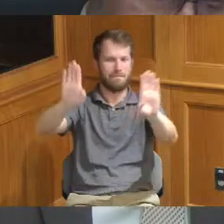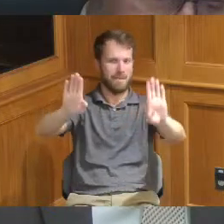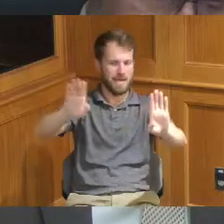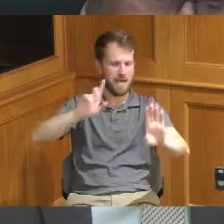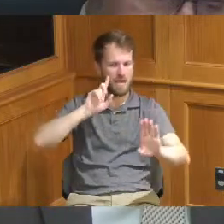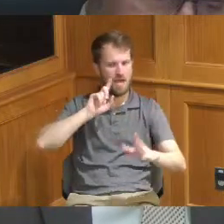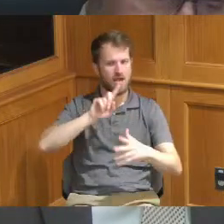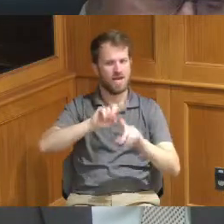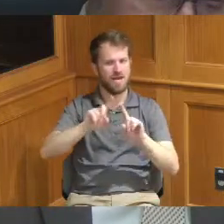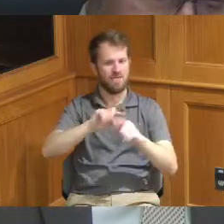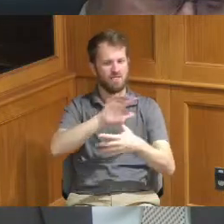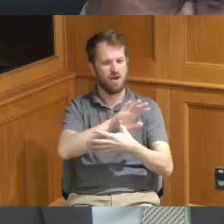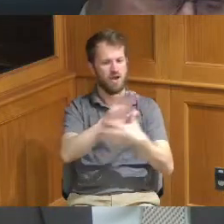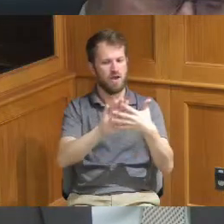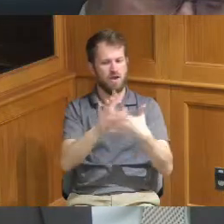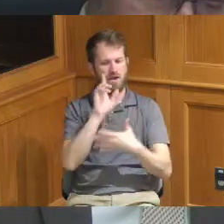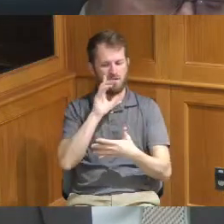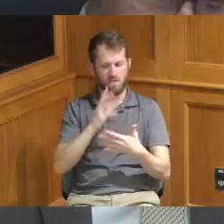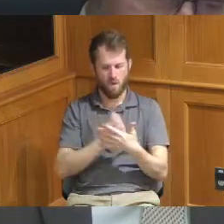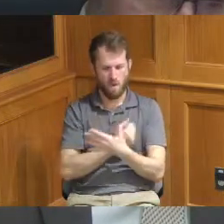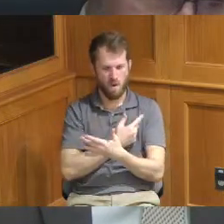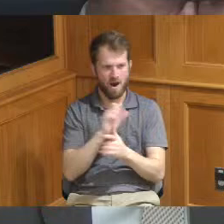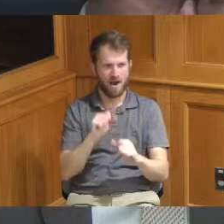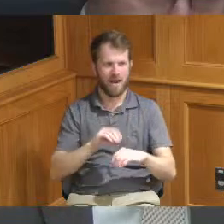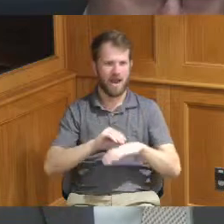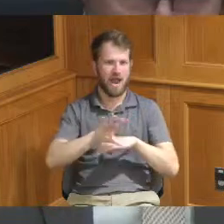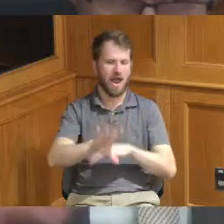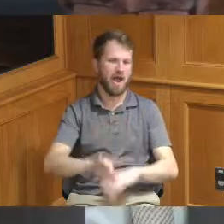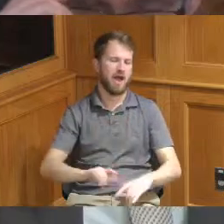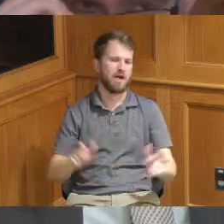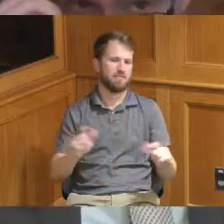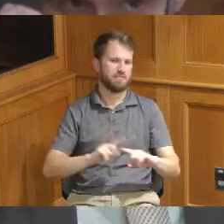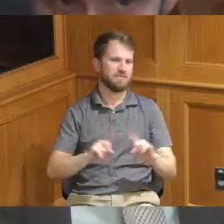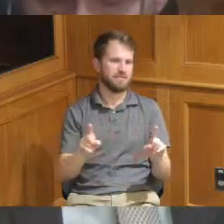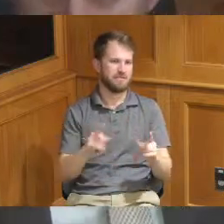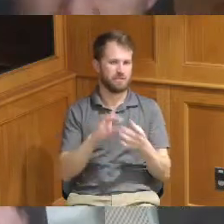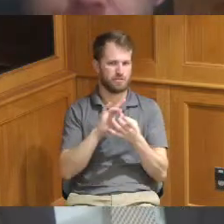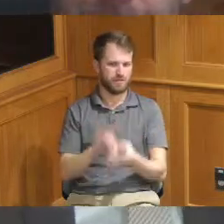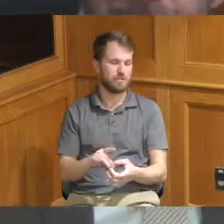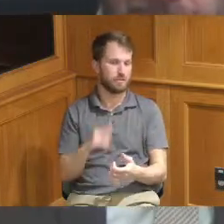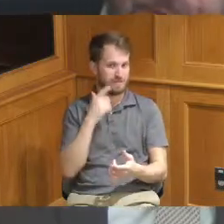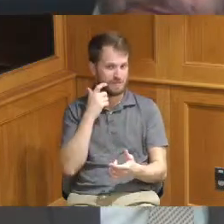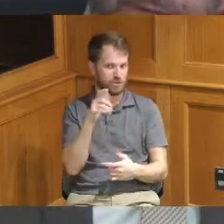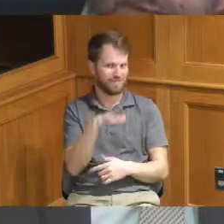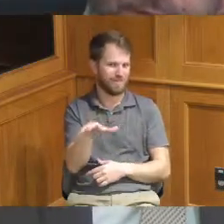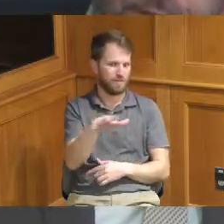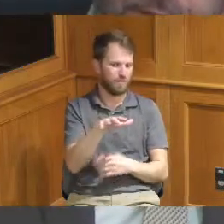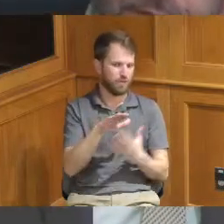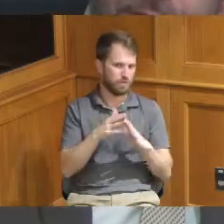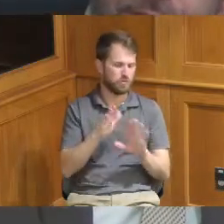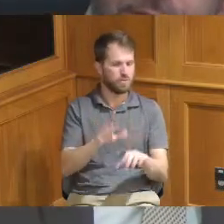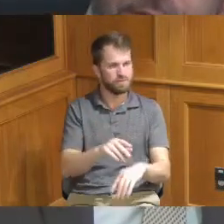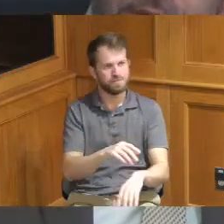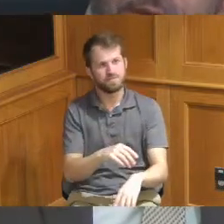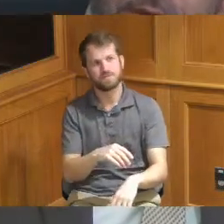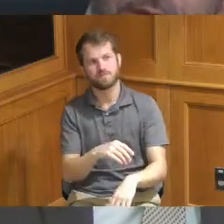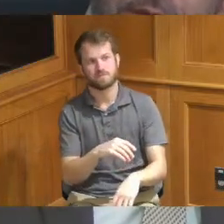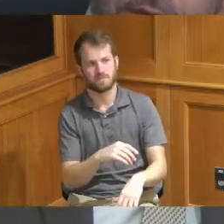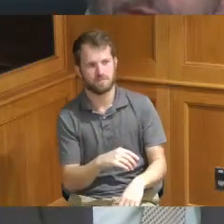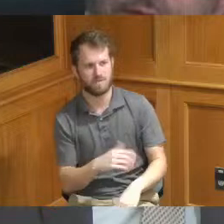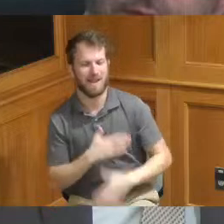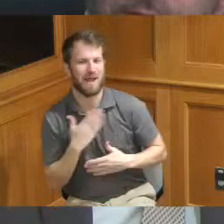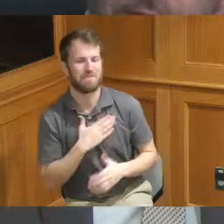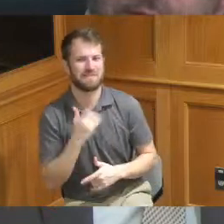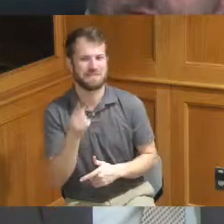different areas of opportunity to make a difference in this community related to addiction. So glad to see that there's some fruit being